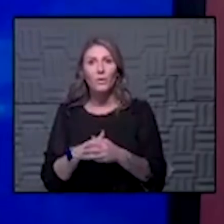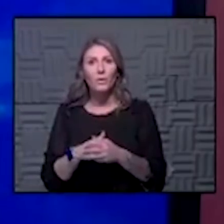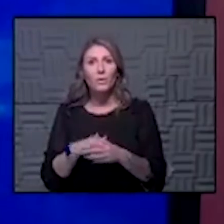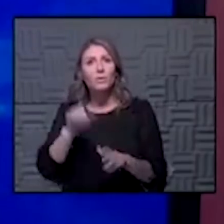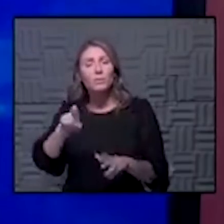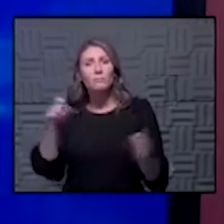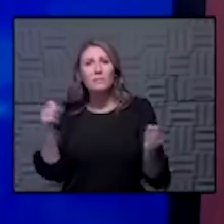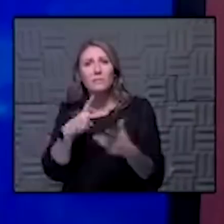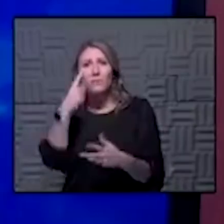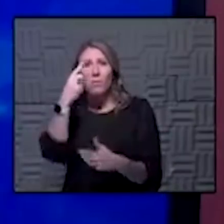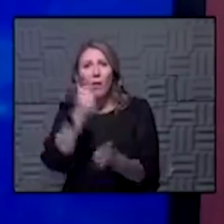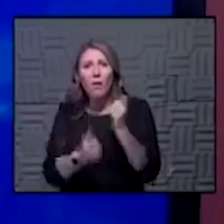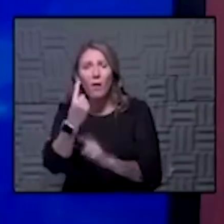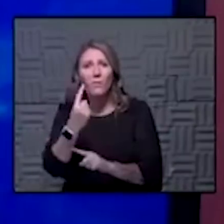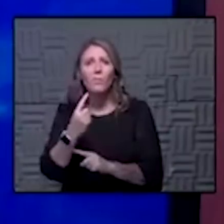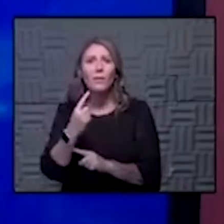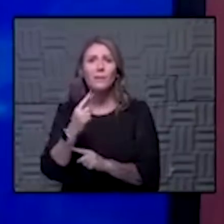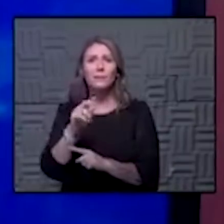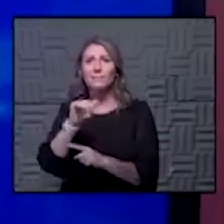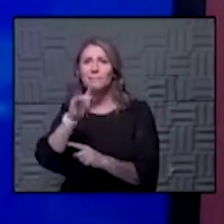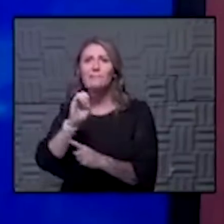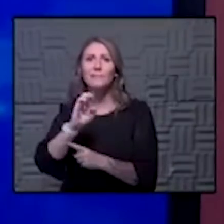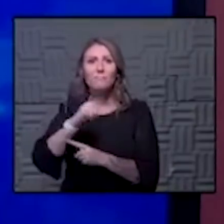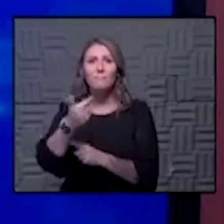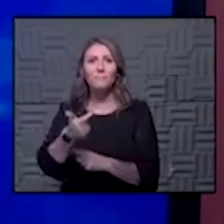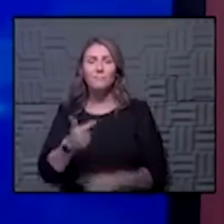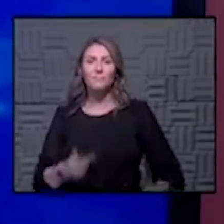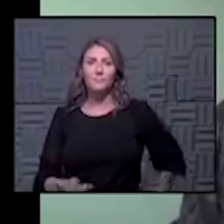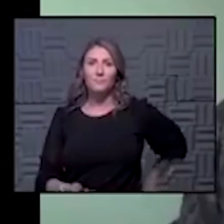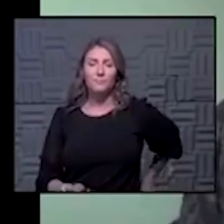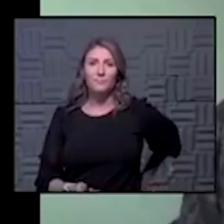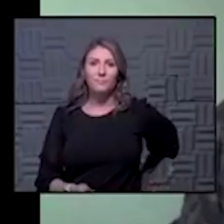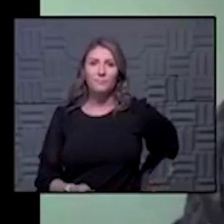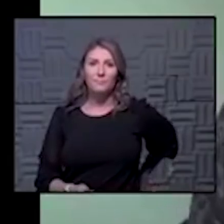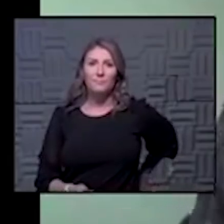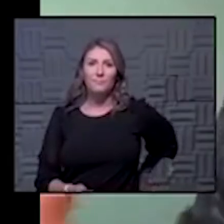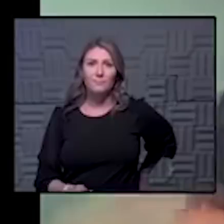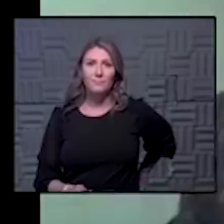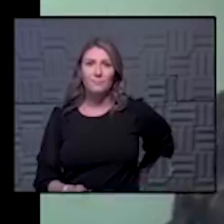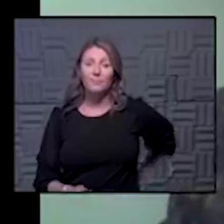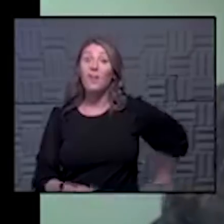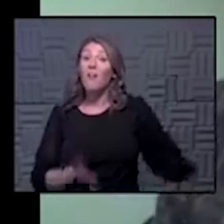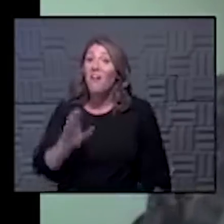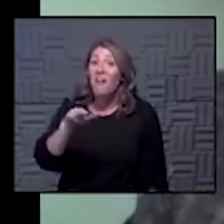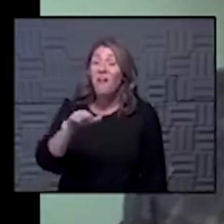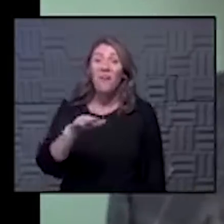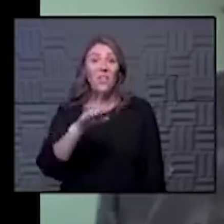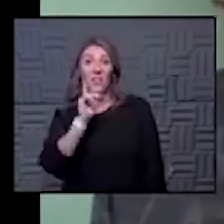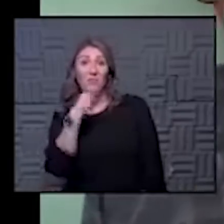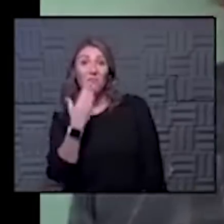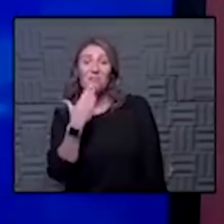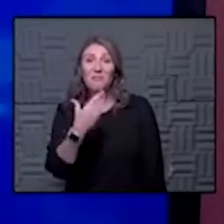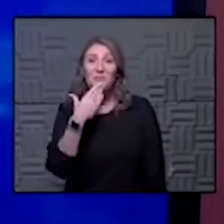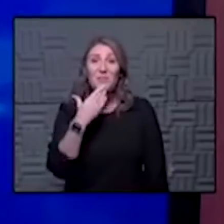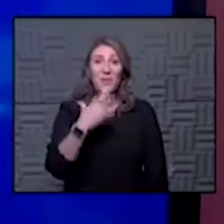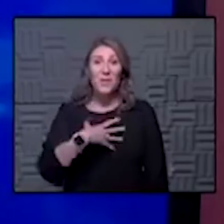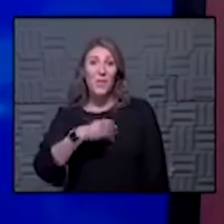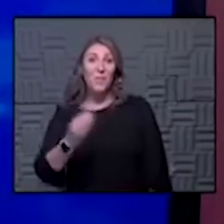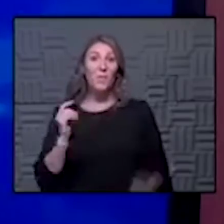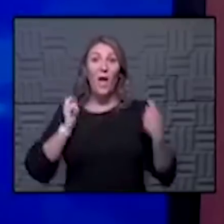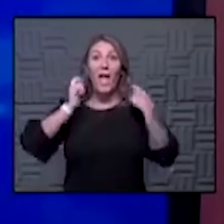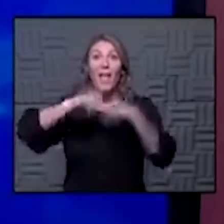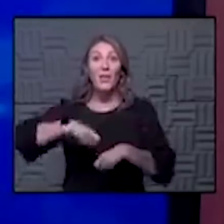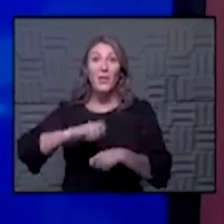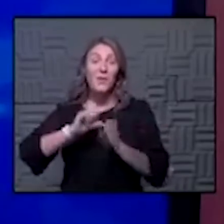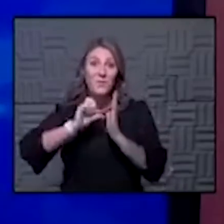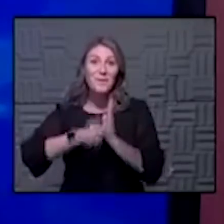for all of us. So, Steve, I'll turn it back over to you. Thank you. And by the way, you look really good in a white coat, David. I'm impressed.